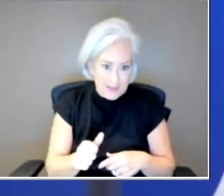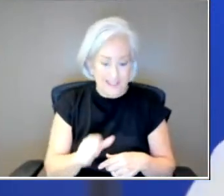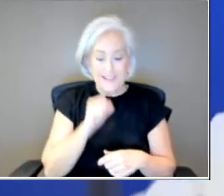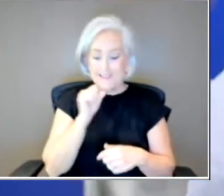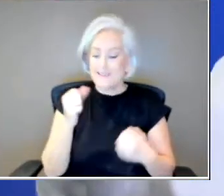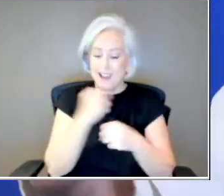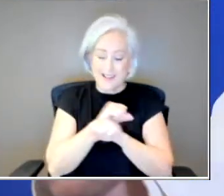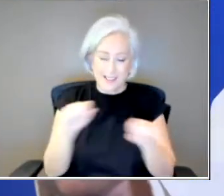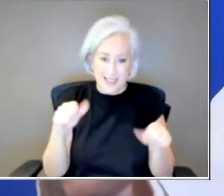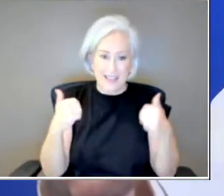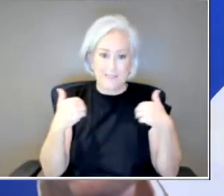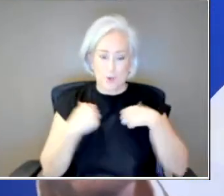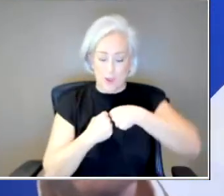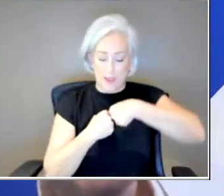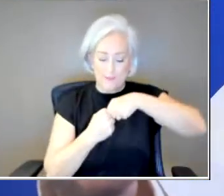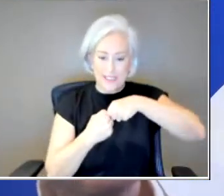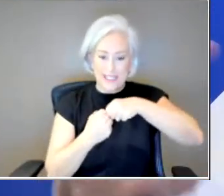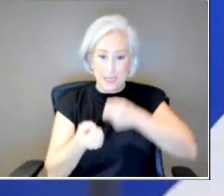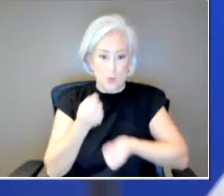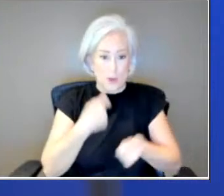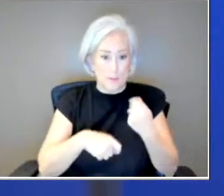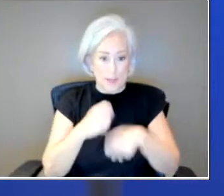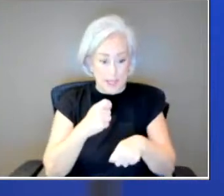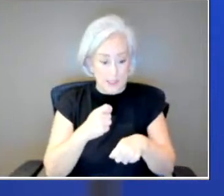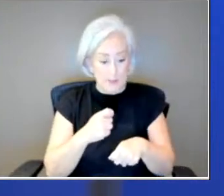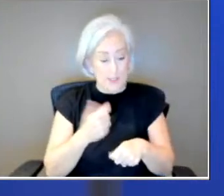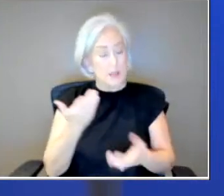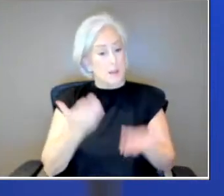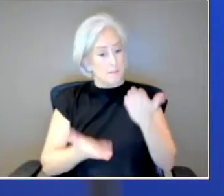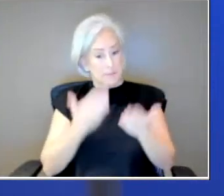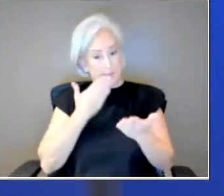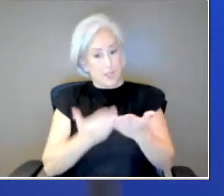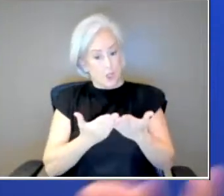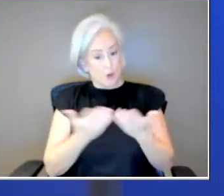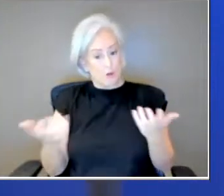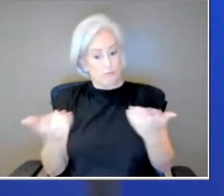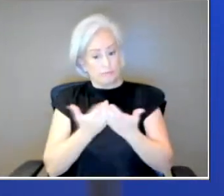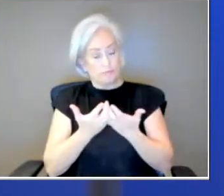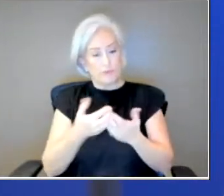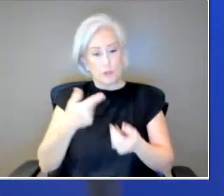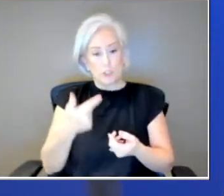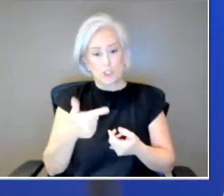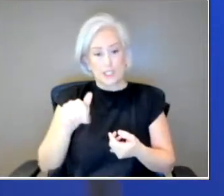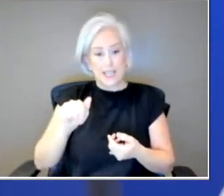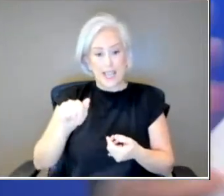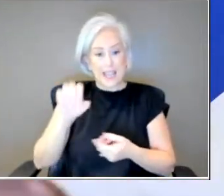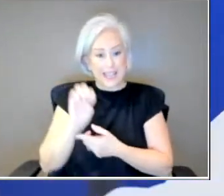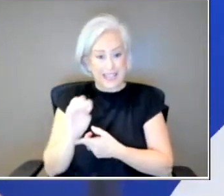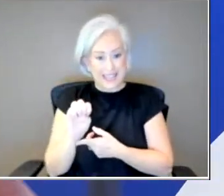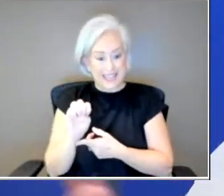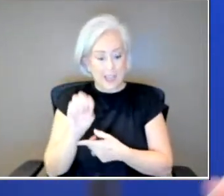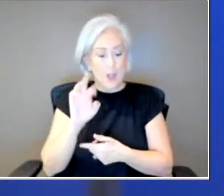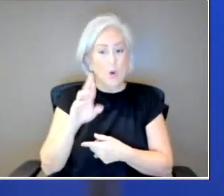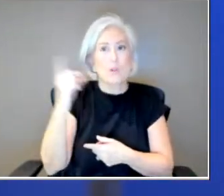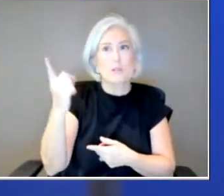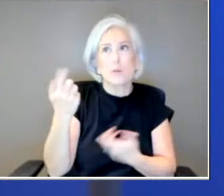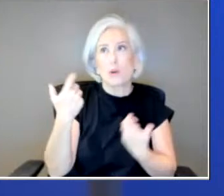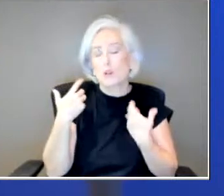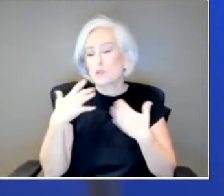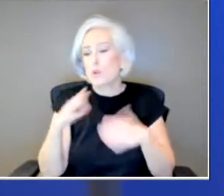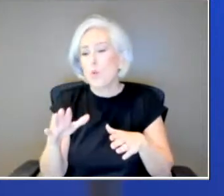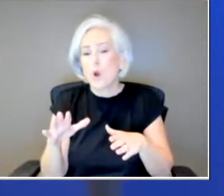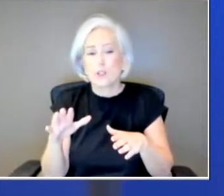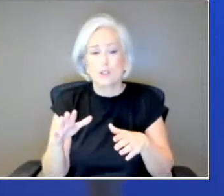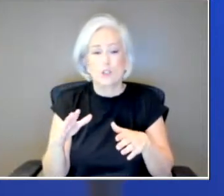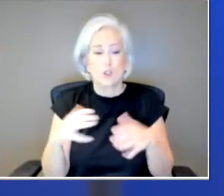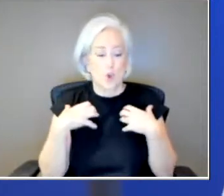right now, that makes you a great candidate for a GAE. So then there's just patients who don't want to do all the rehab, don't want to do all the recovery, and say, I'd